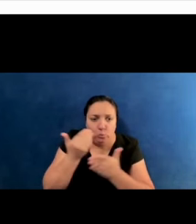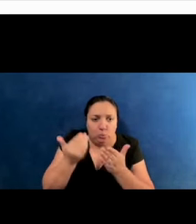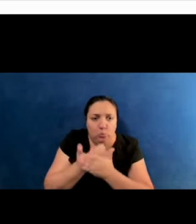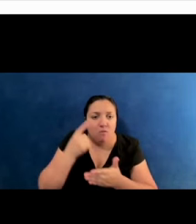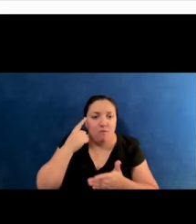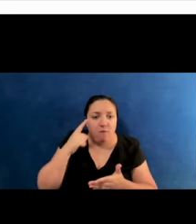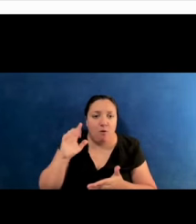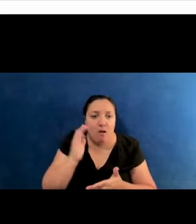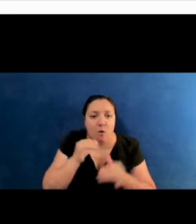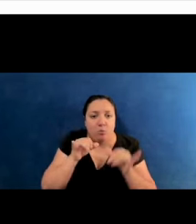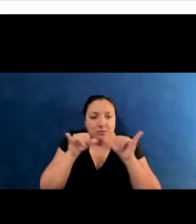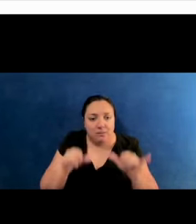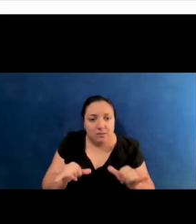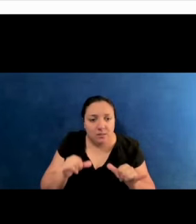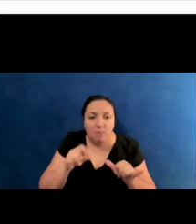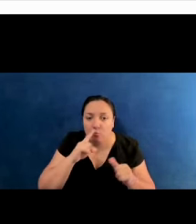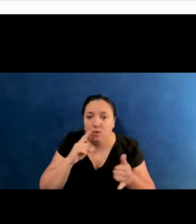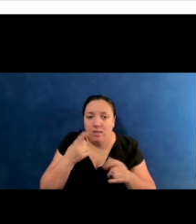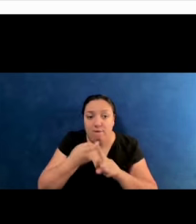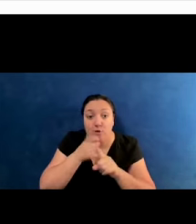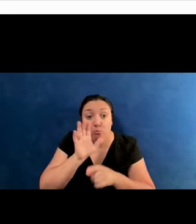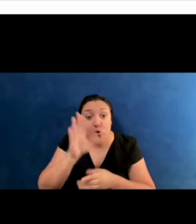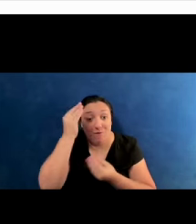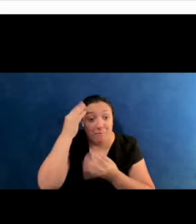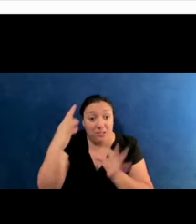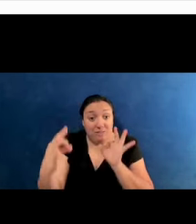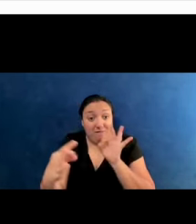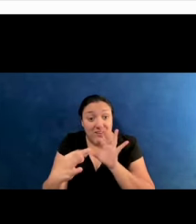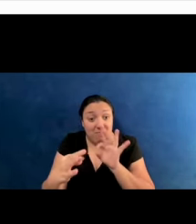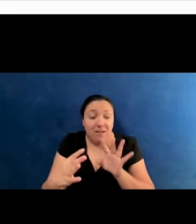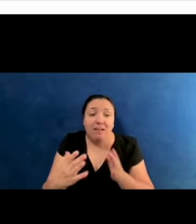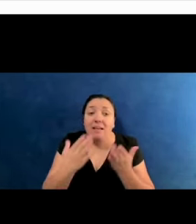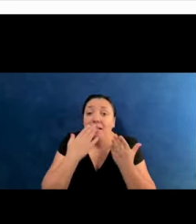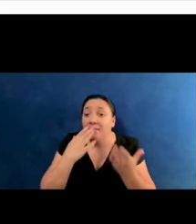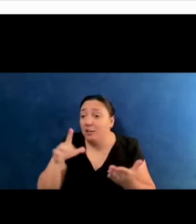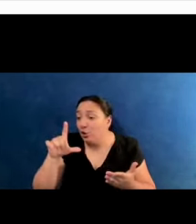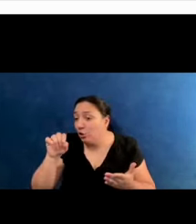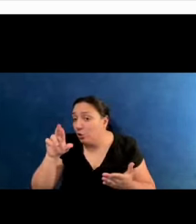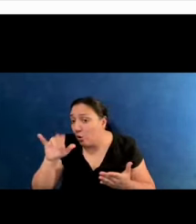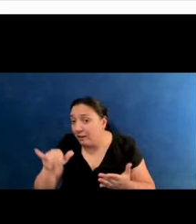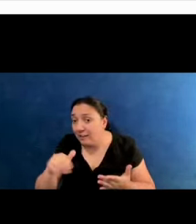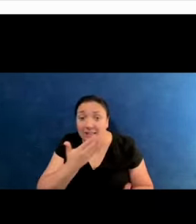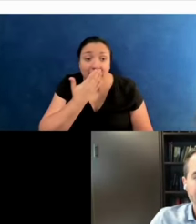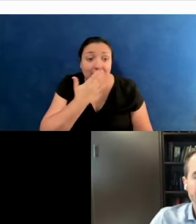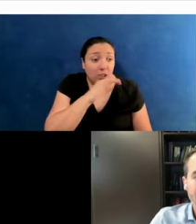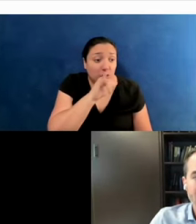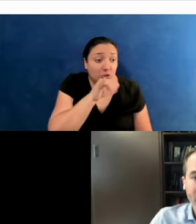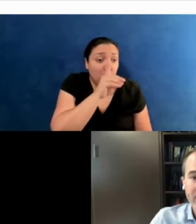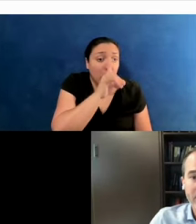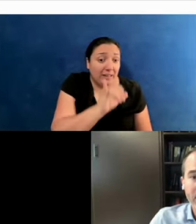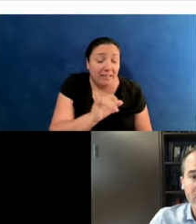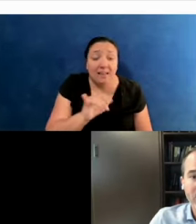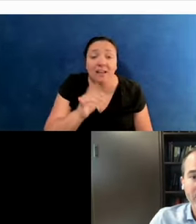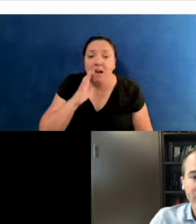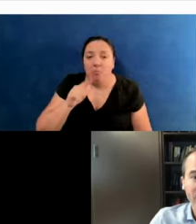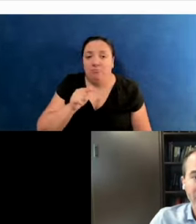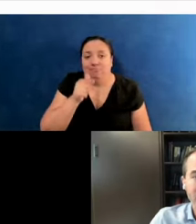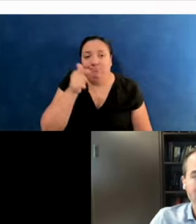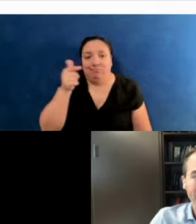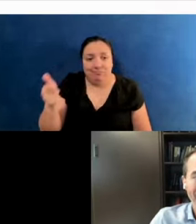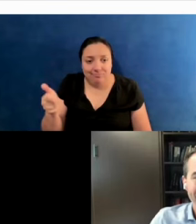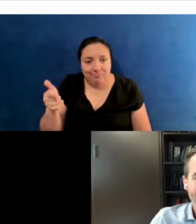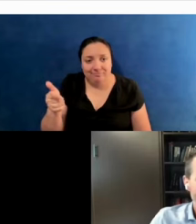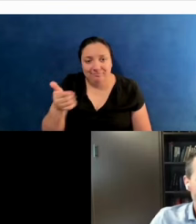on the information that you're providing us. So Jody, thank you for this opportunity. Lauri, thank you for all the information you provided. I'll hand it back